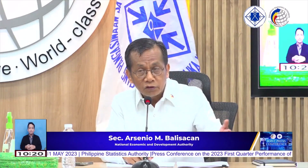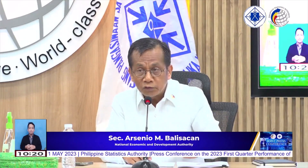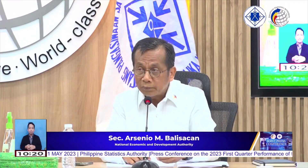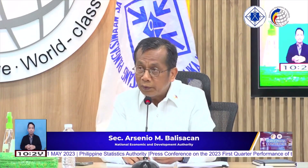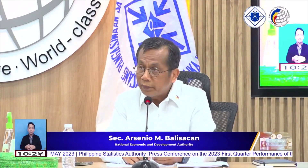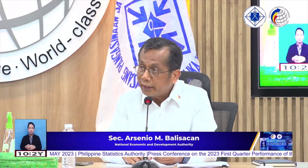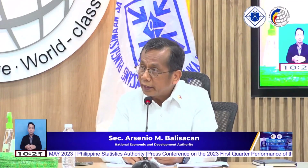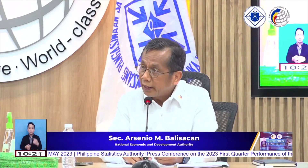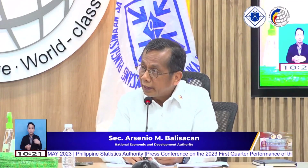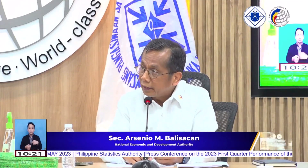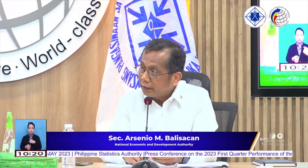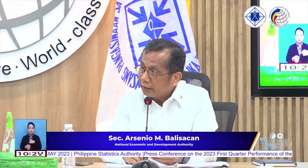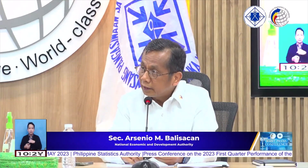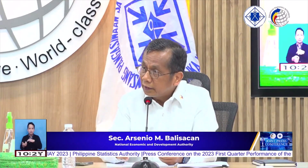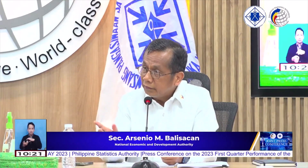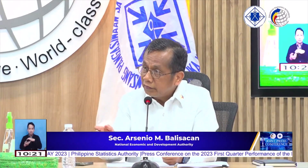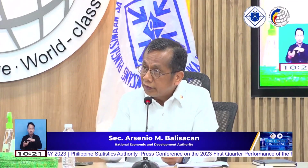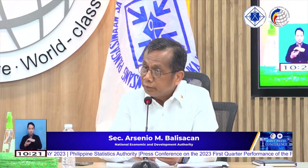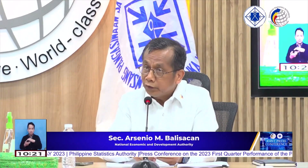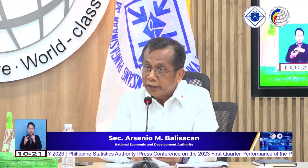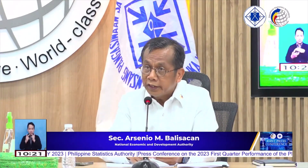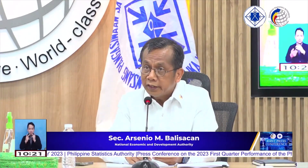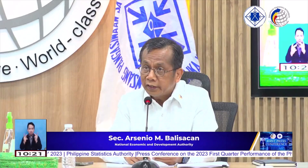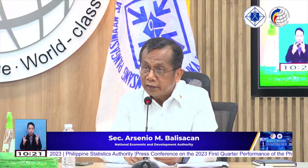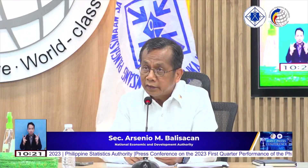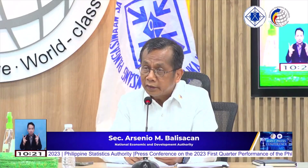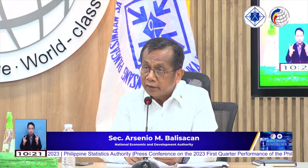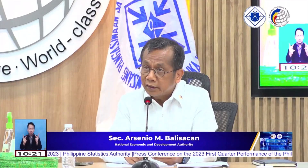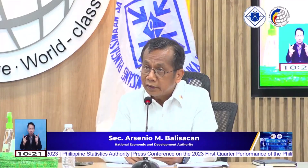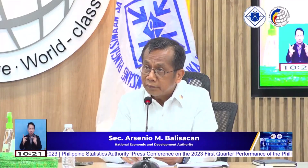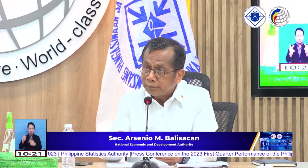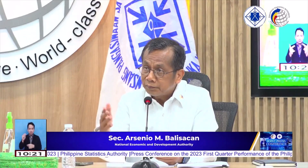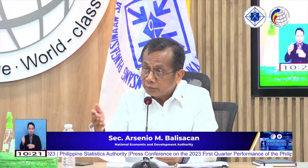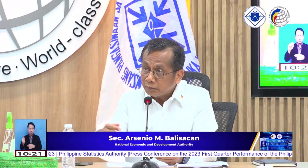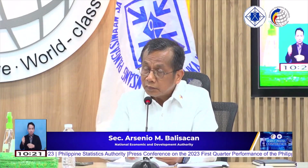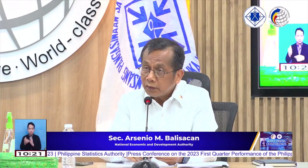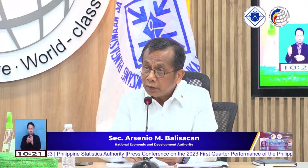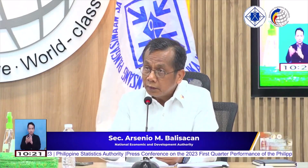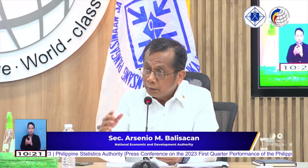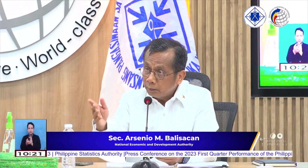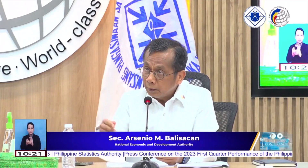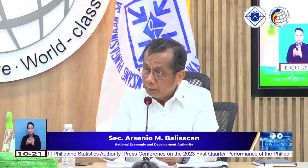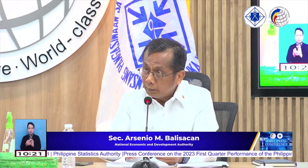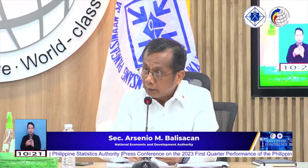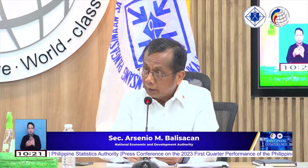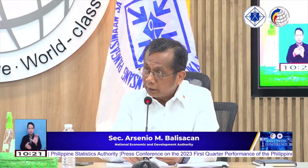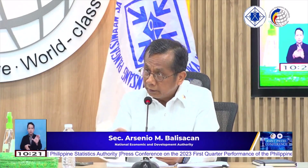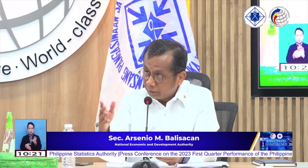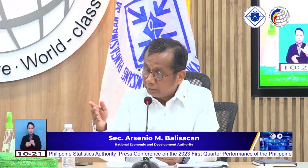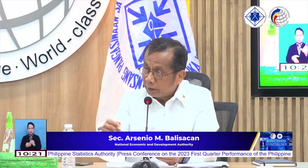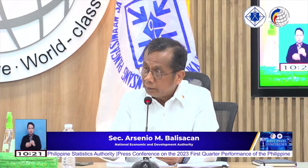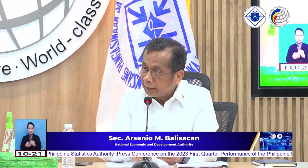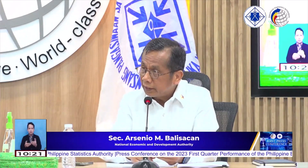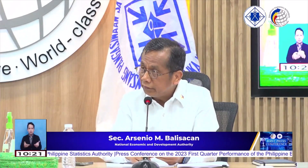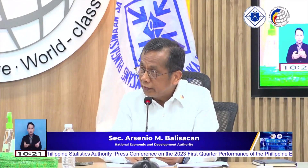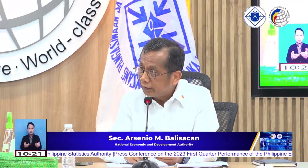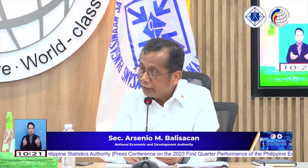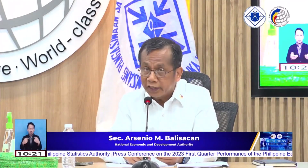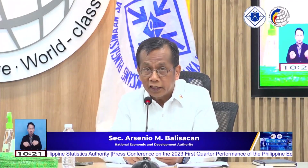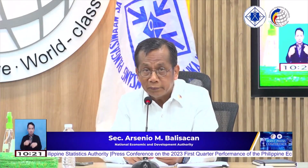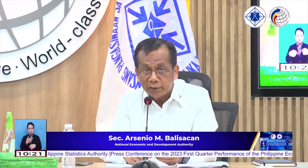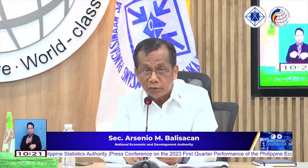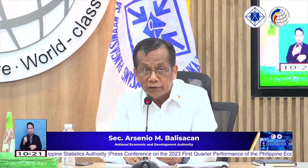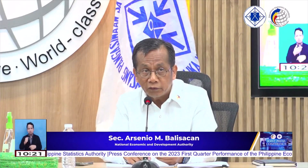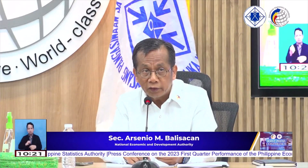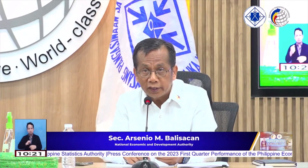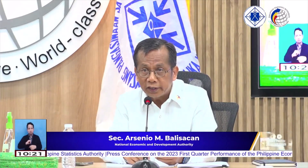consumer public, the investing community, give better confidence on the economy